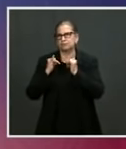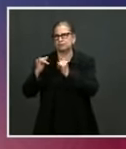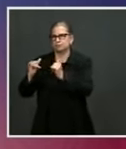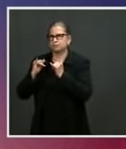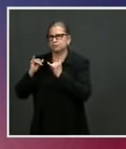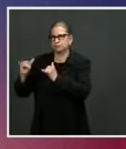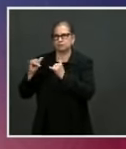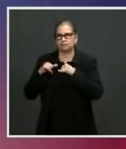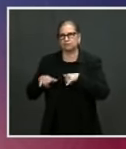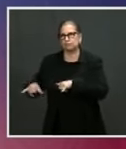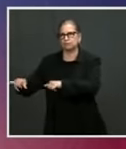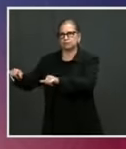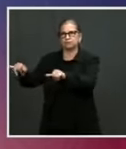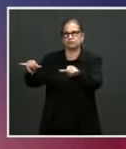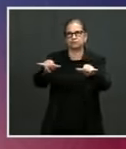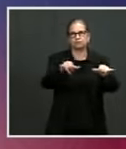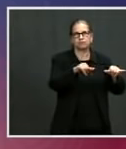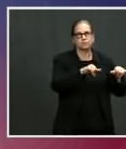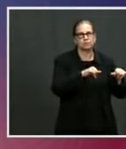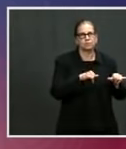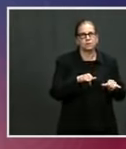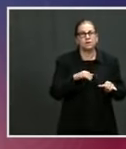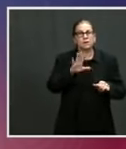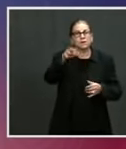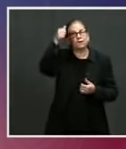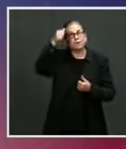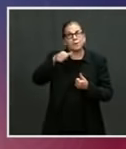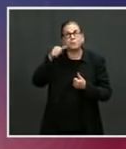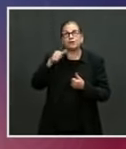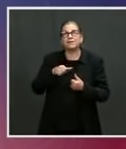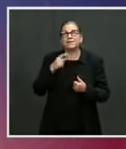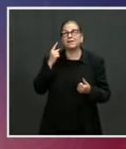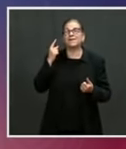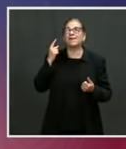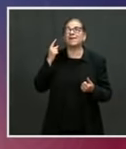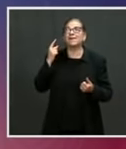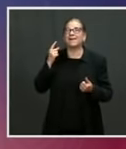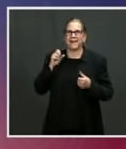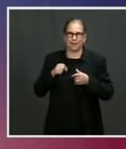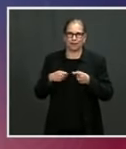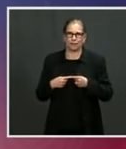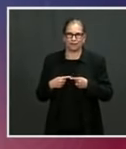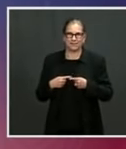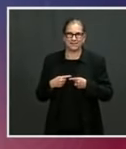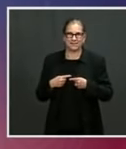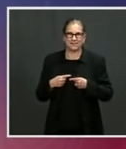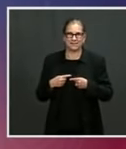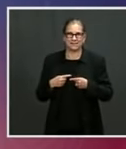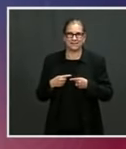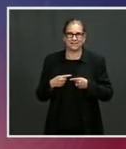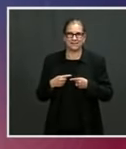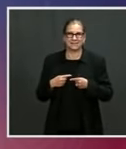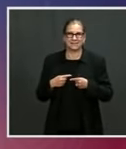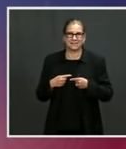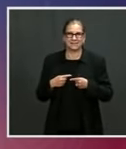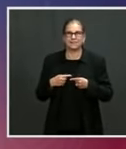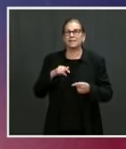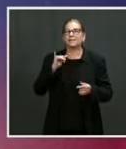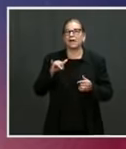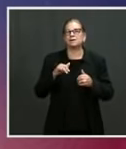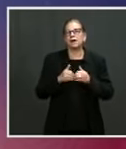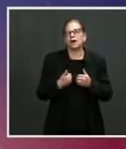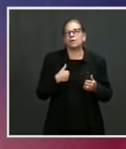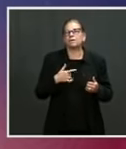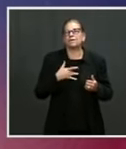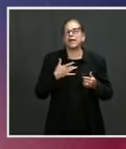It can hurt to remember, but the hurt is how we feel and how we heal. I